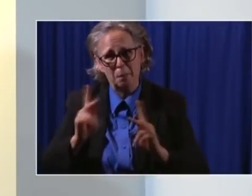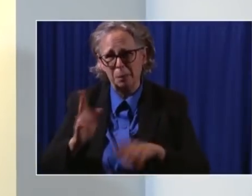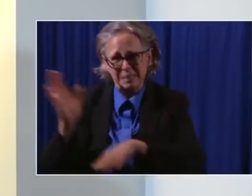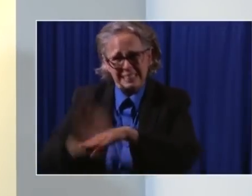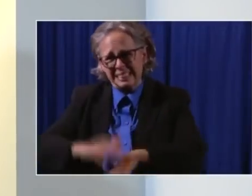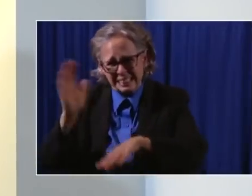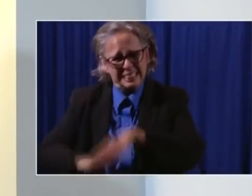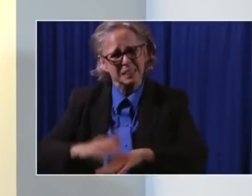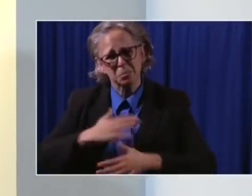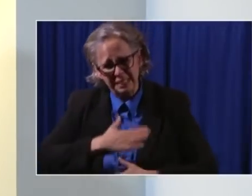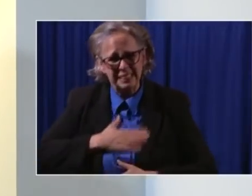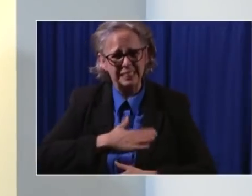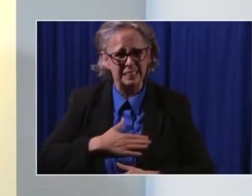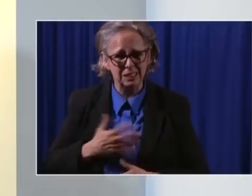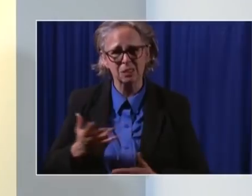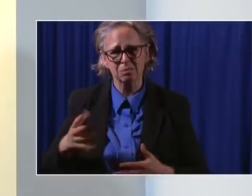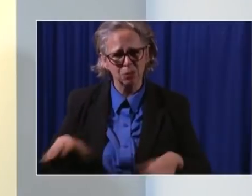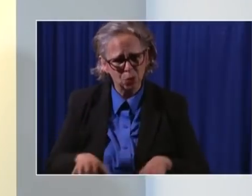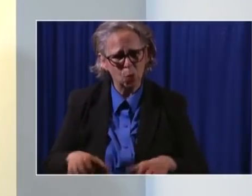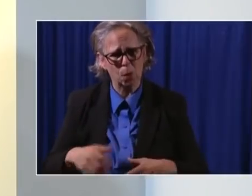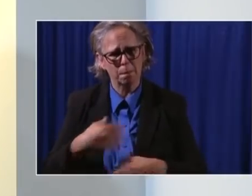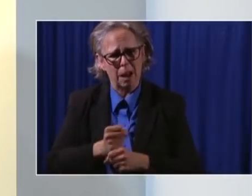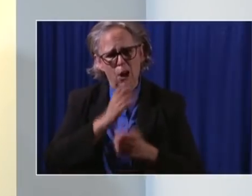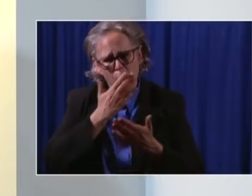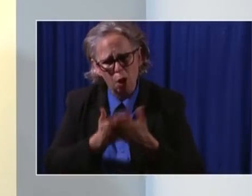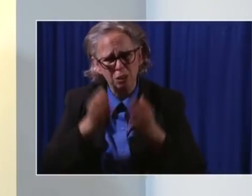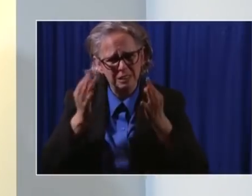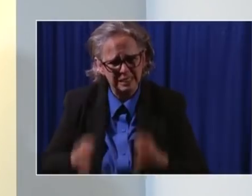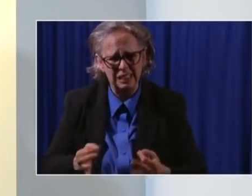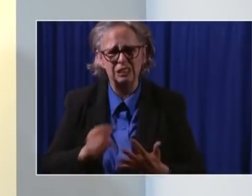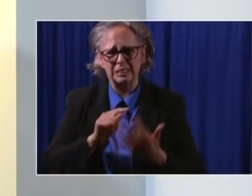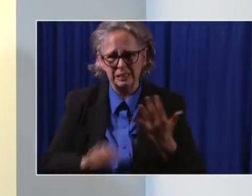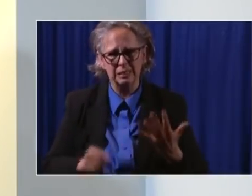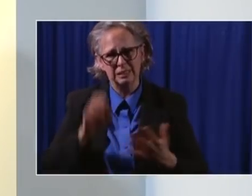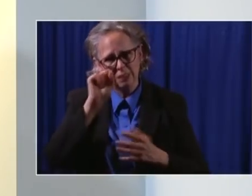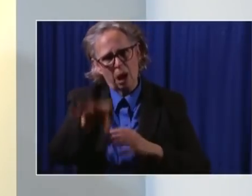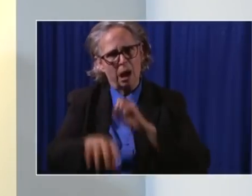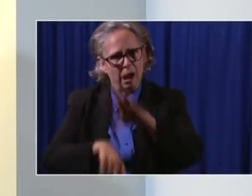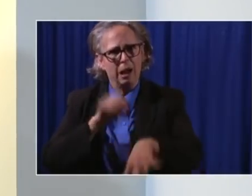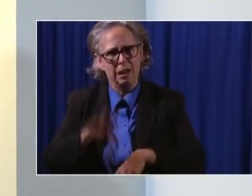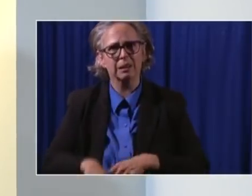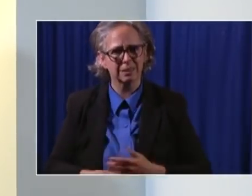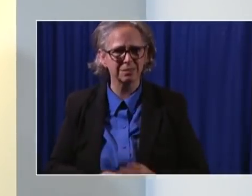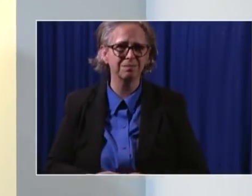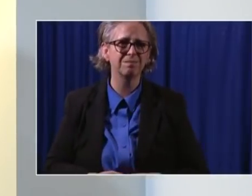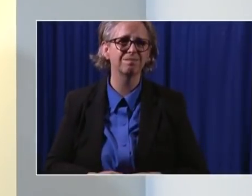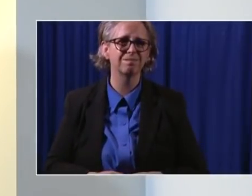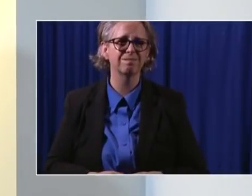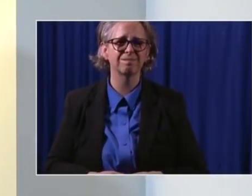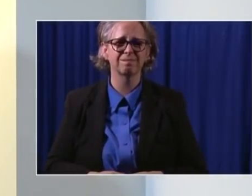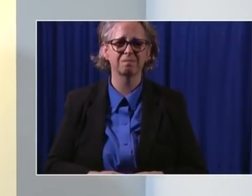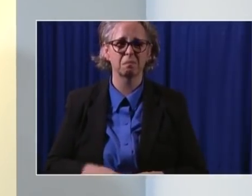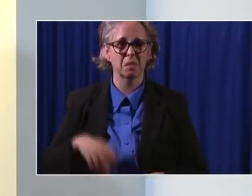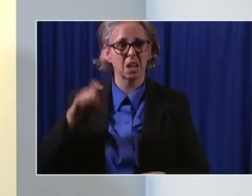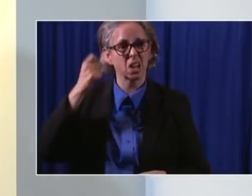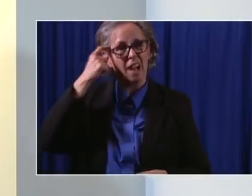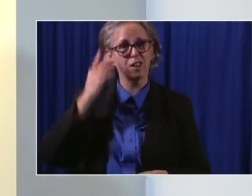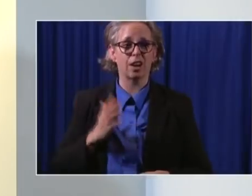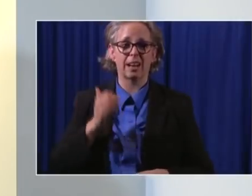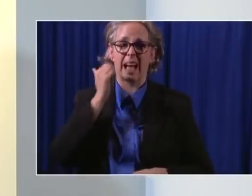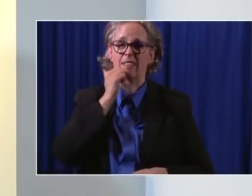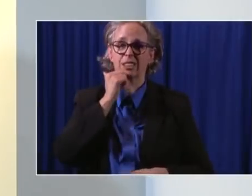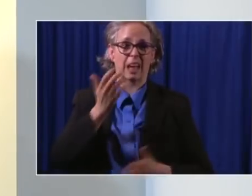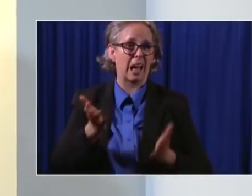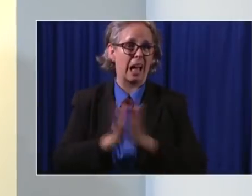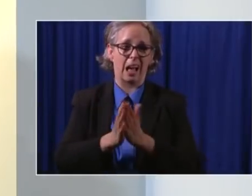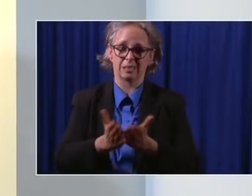it every day. I don't know that the governor could implore people to do this more